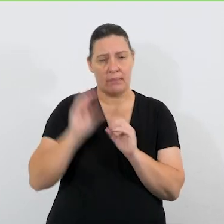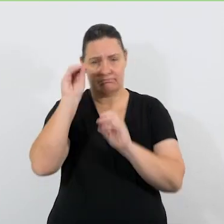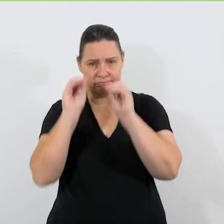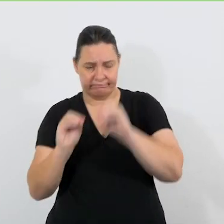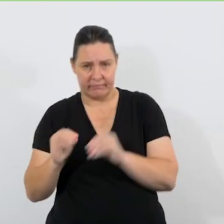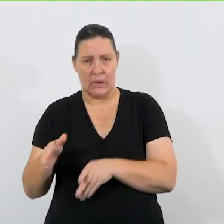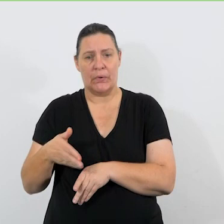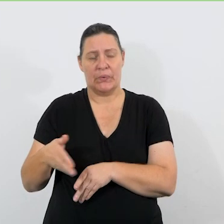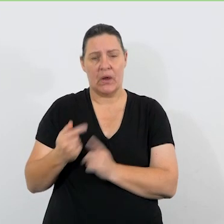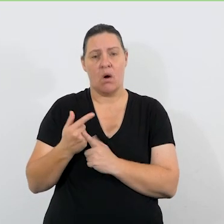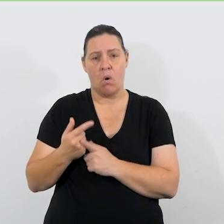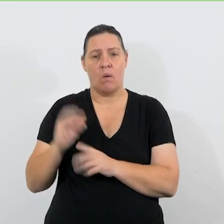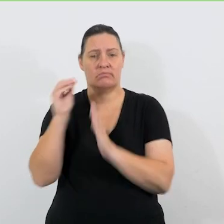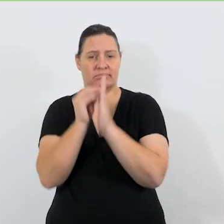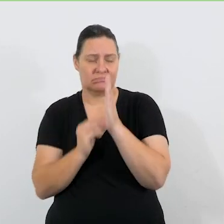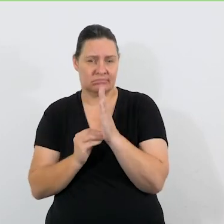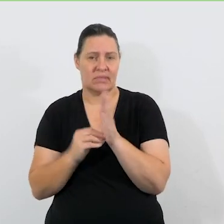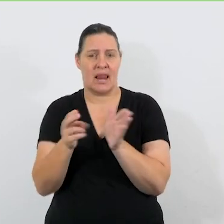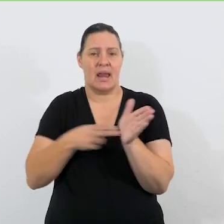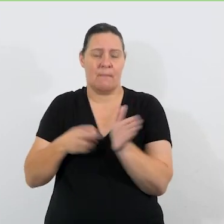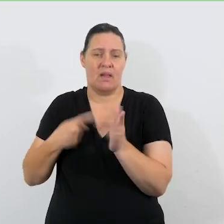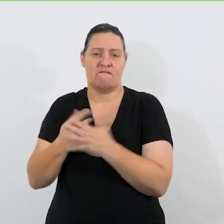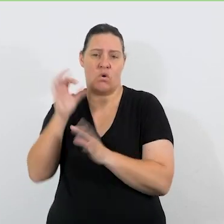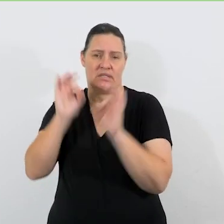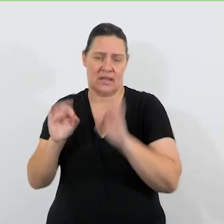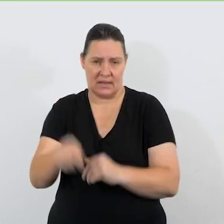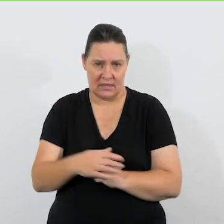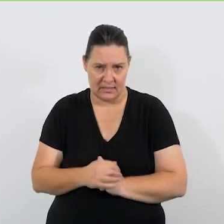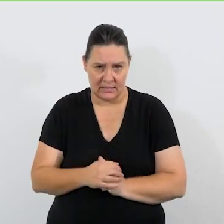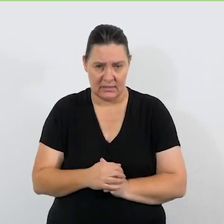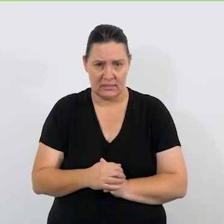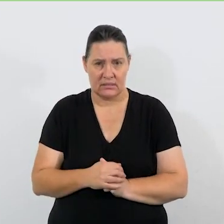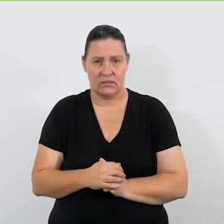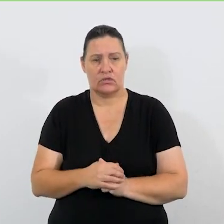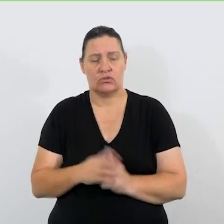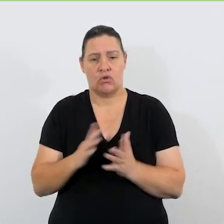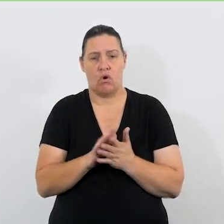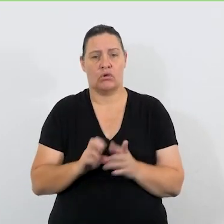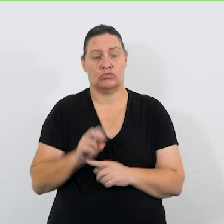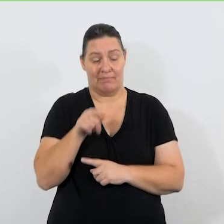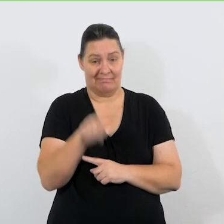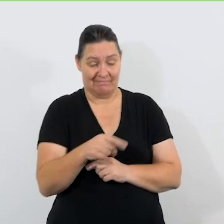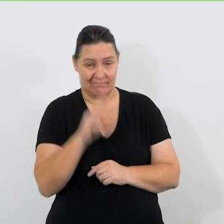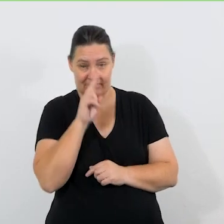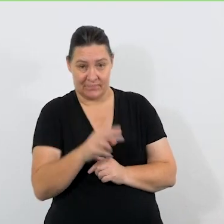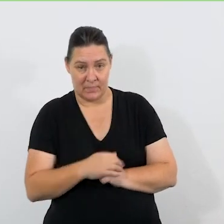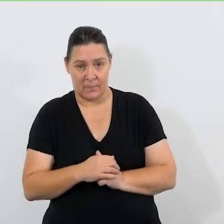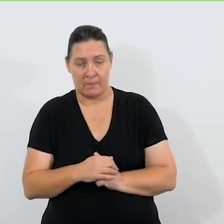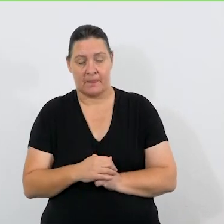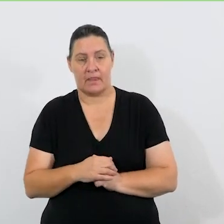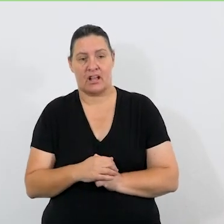in the empty spaces or to fill in the labels for this cell. So we are going to jump into that.